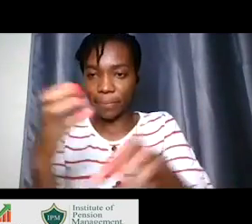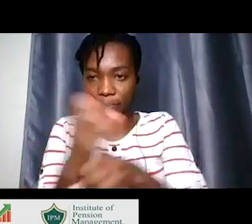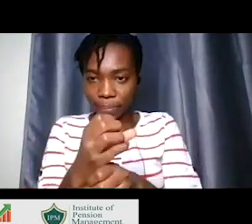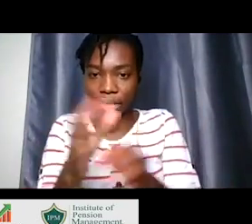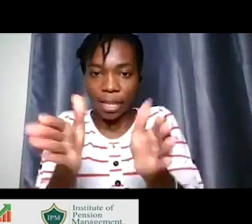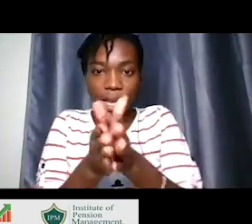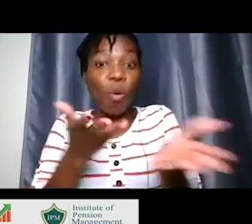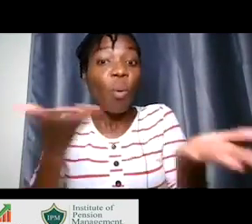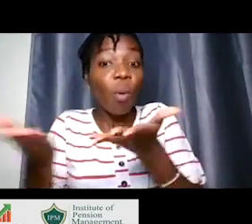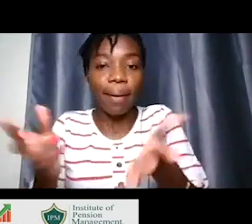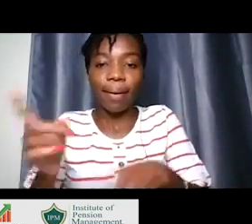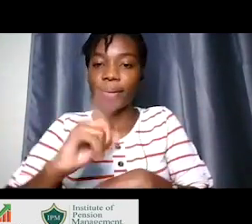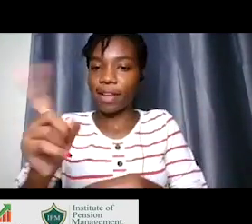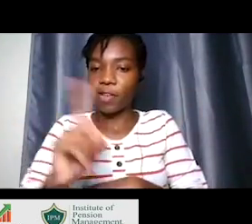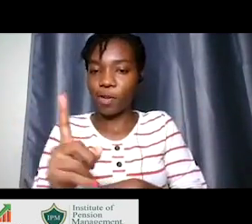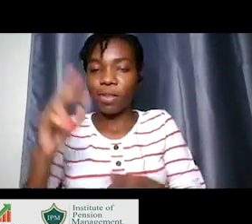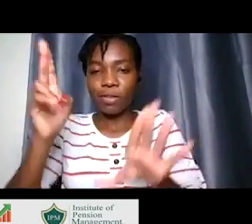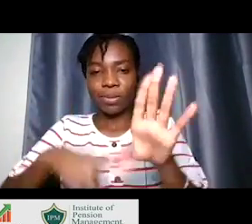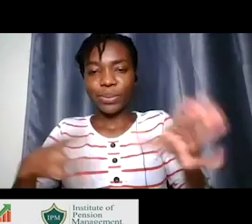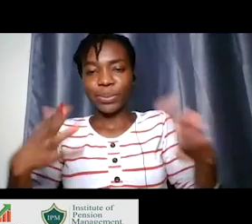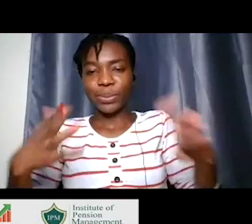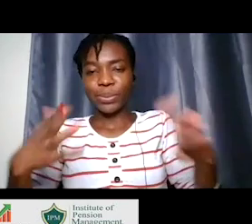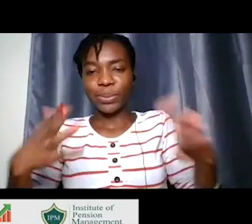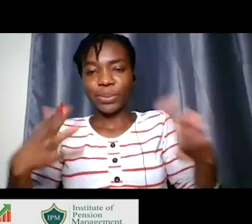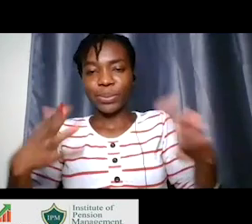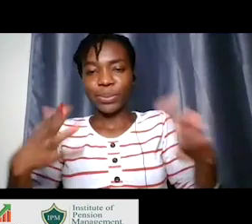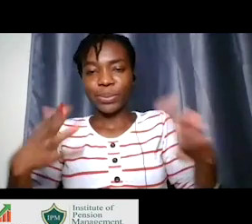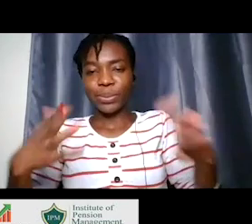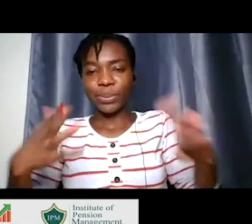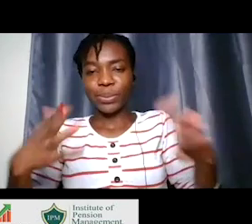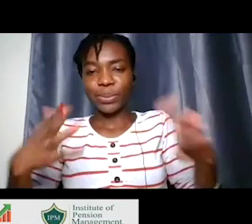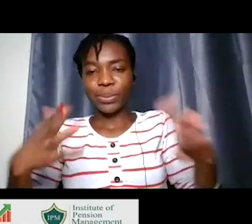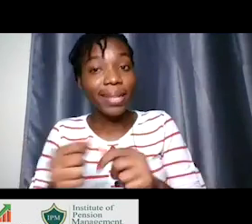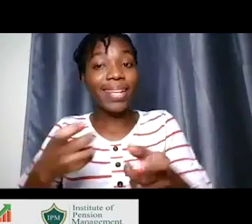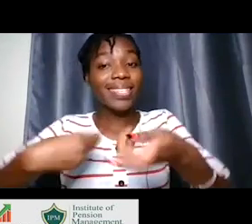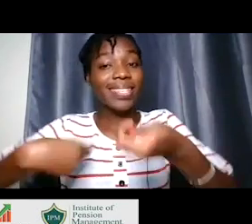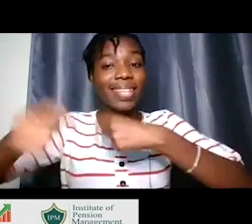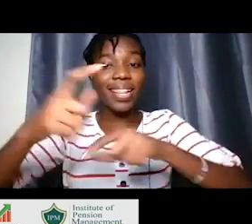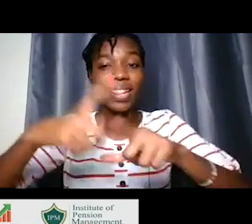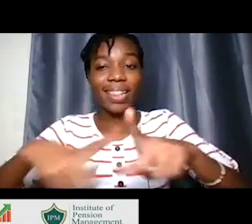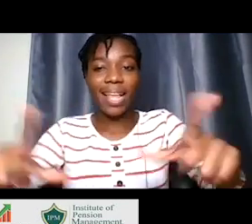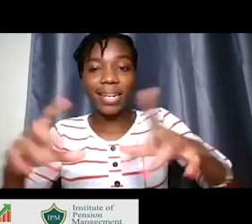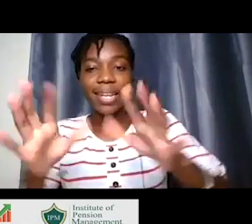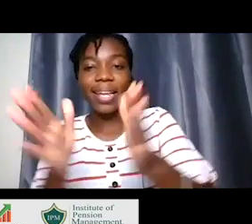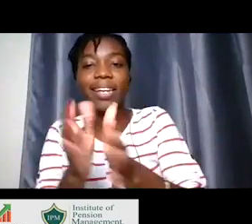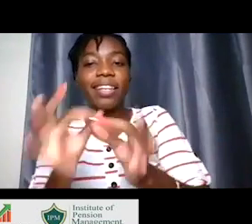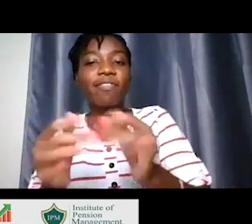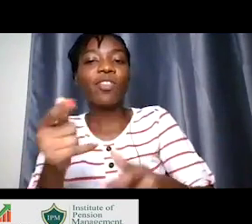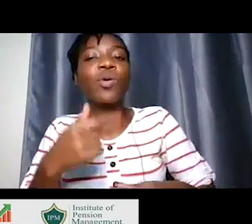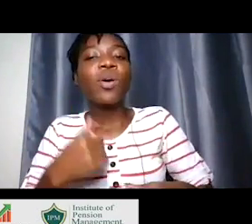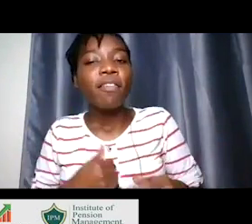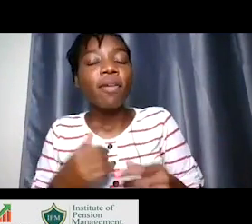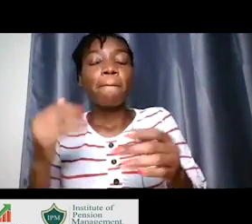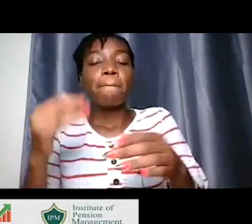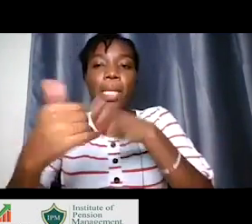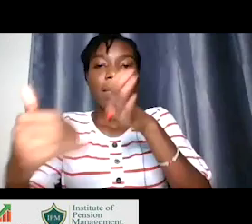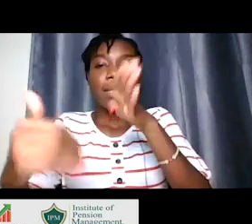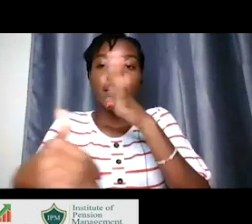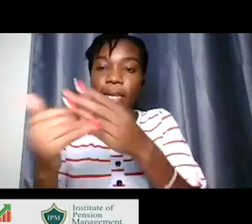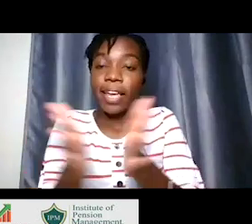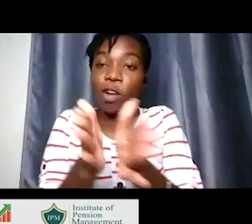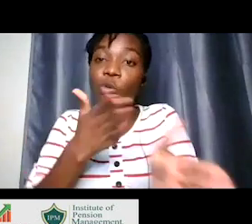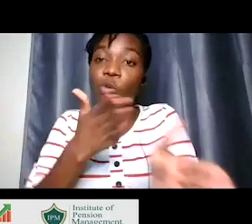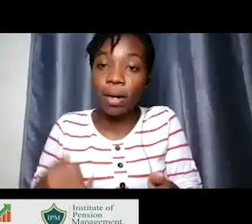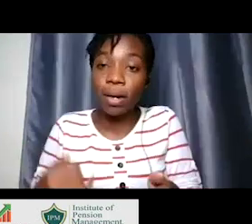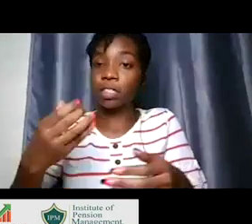Nairobi. Balcon Housing deals with sale of land, and if you have a building that you require property managers,